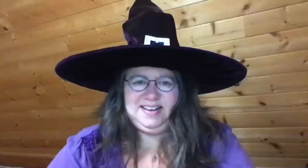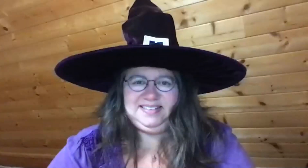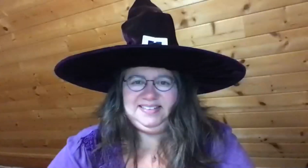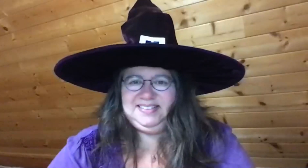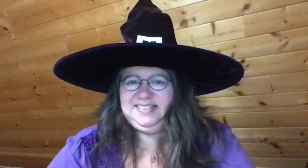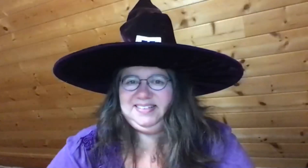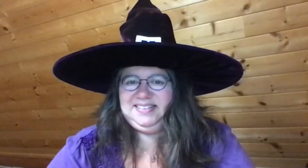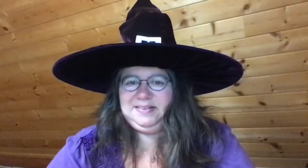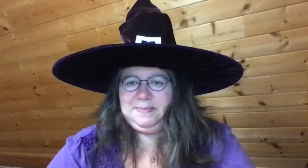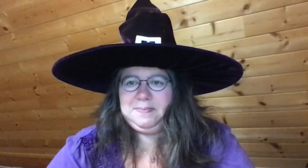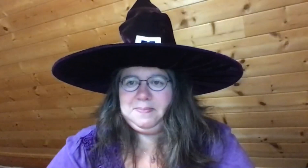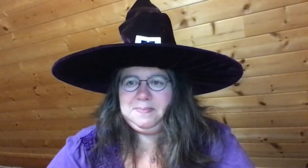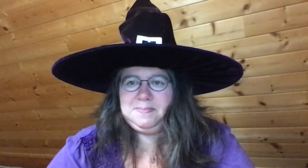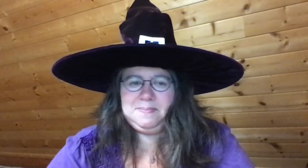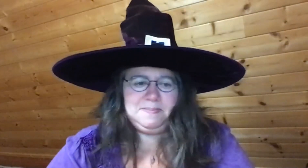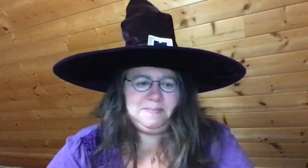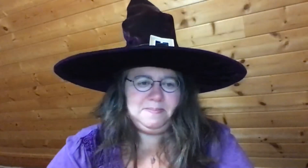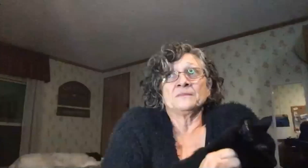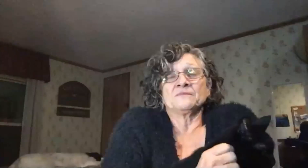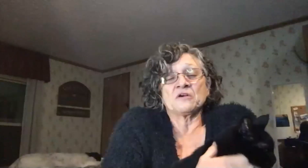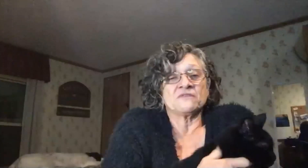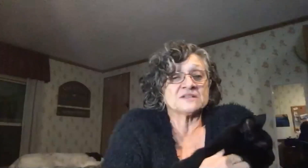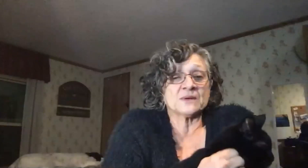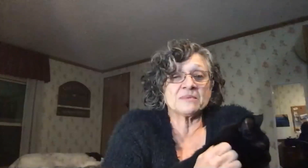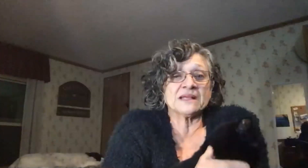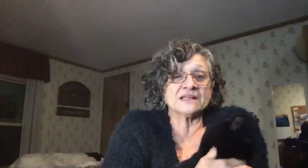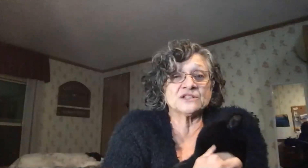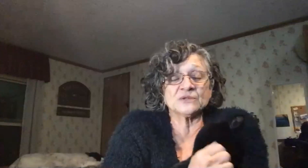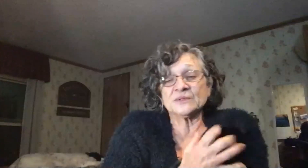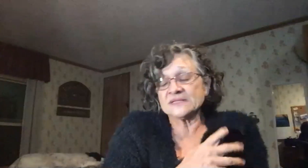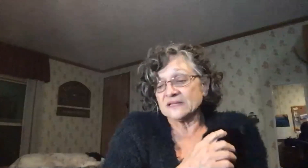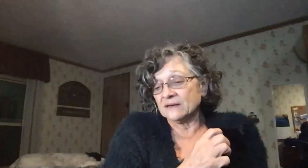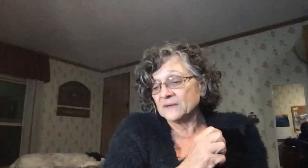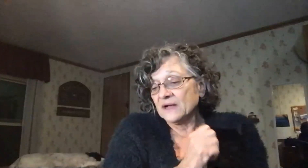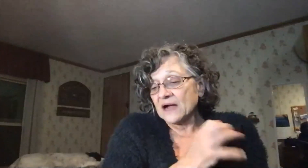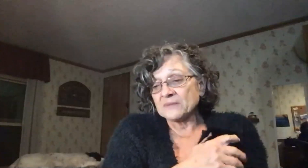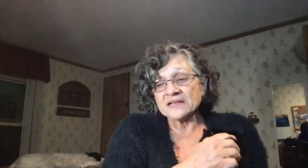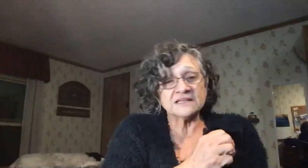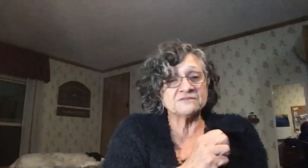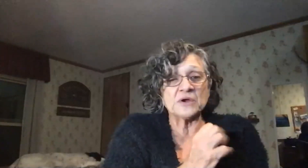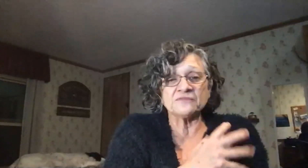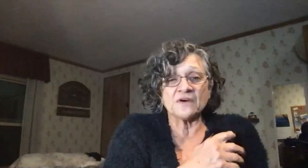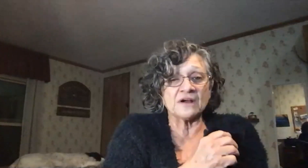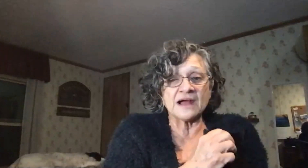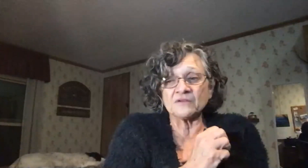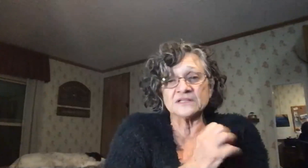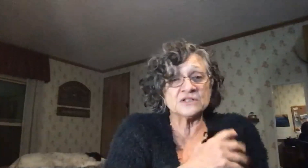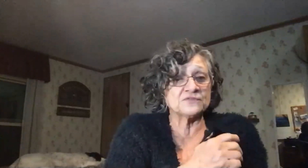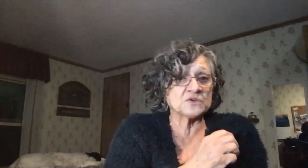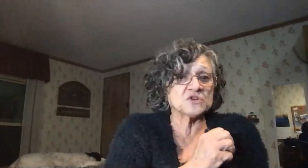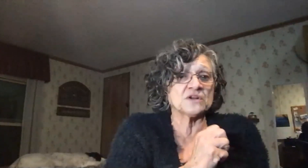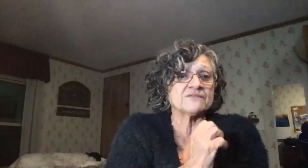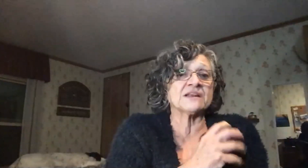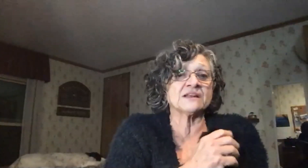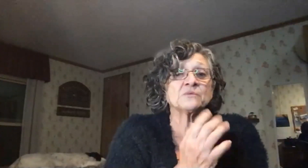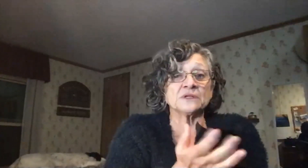Okay. So yeah, and that really kind of verifies what I've been getting to is I'm not seeing very far out into the